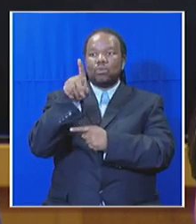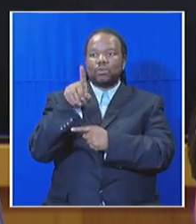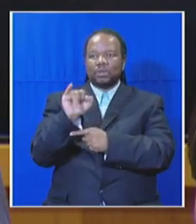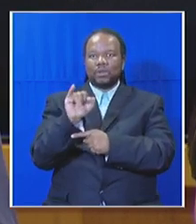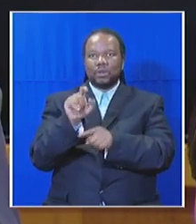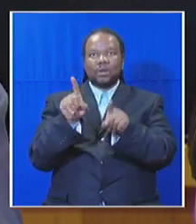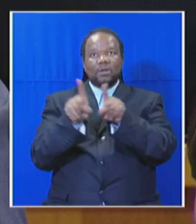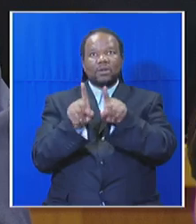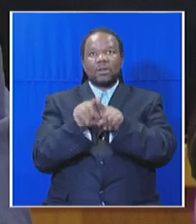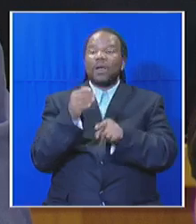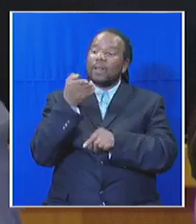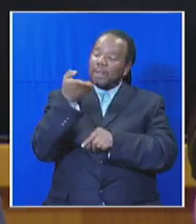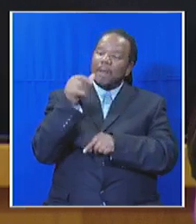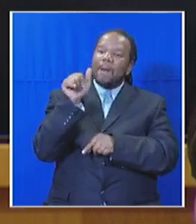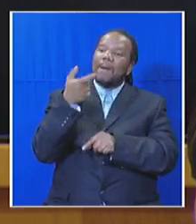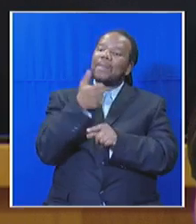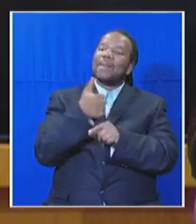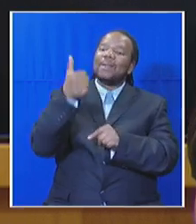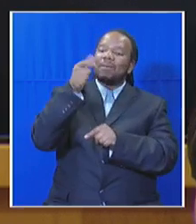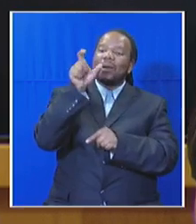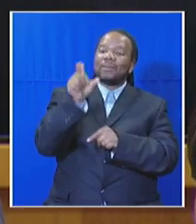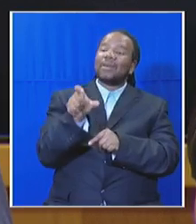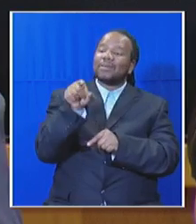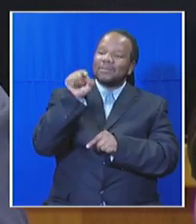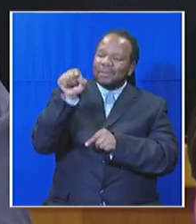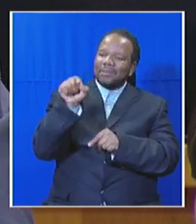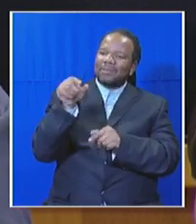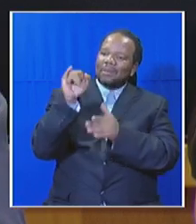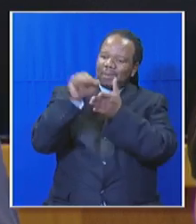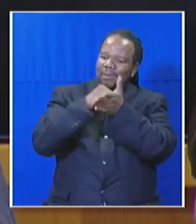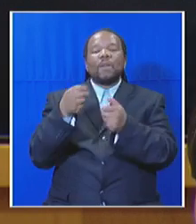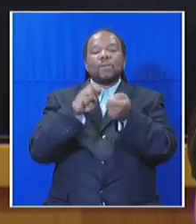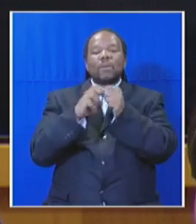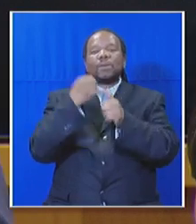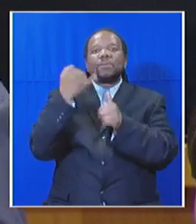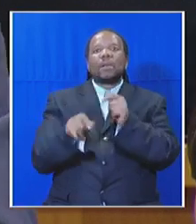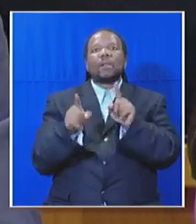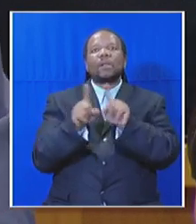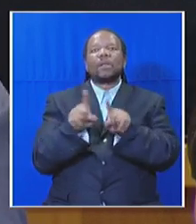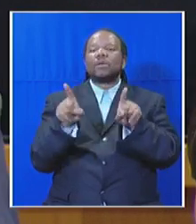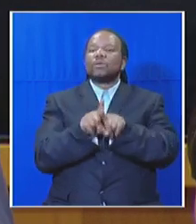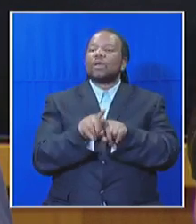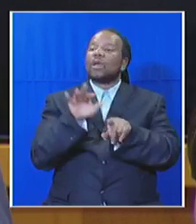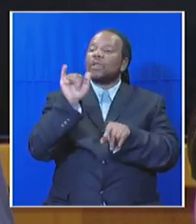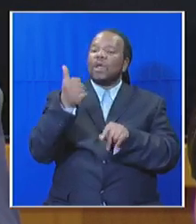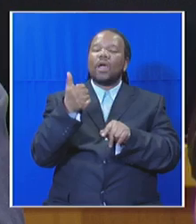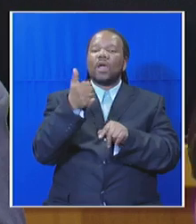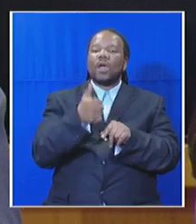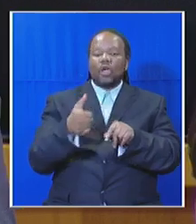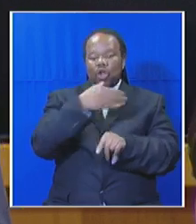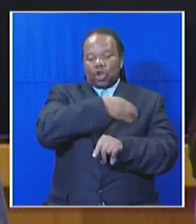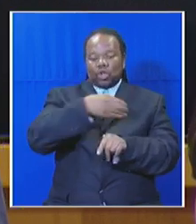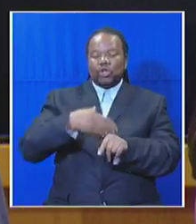been lackluster and even failed outright to resolve some of these crises. Leaders who overstay in power. Worse